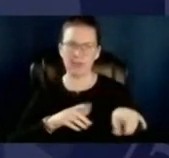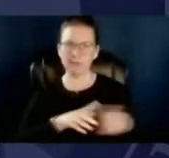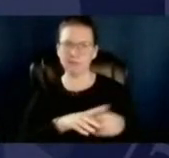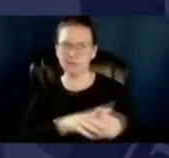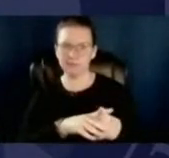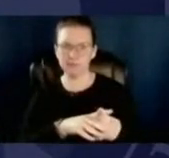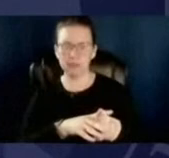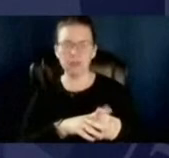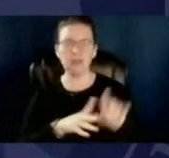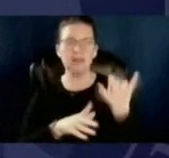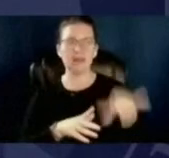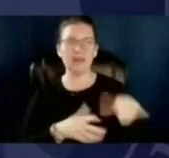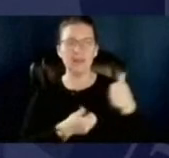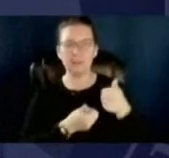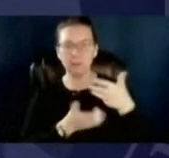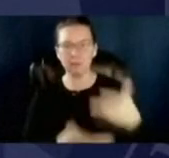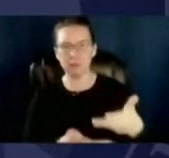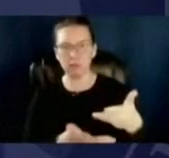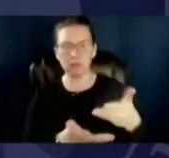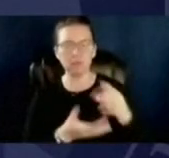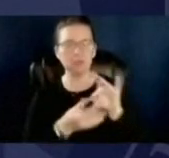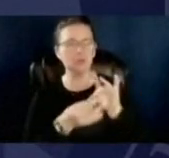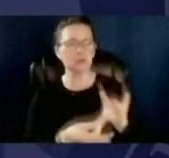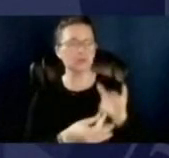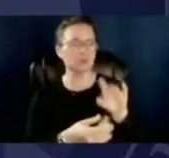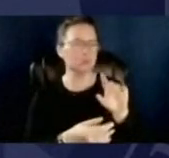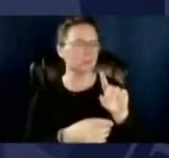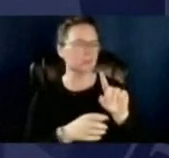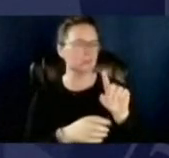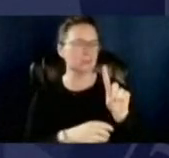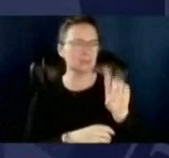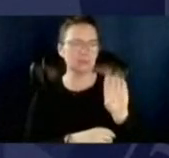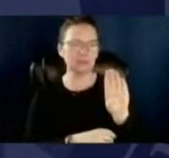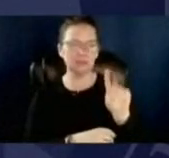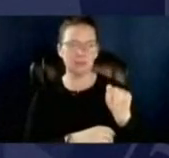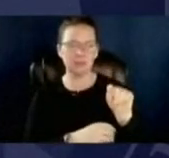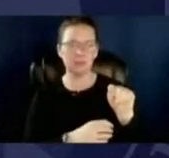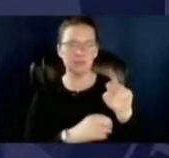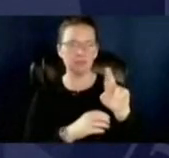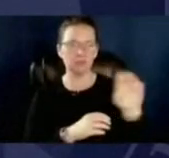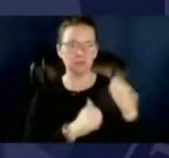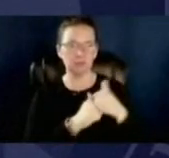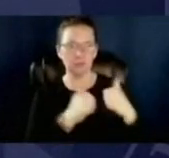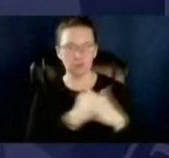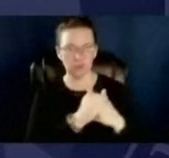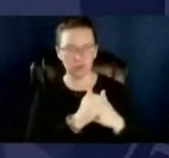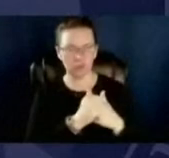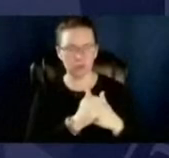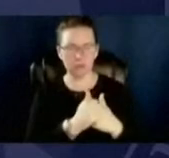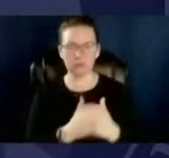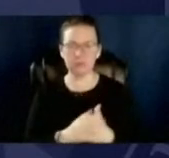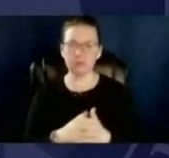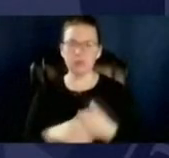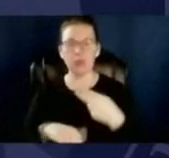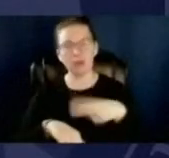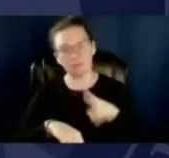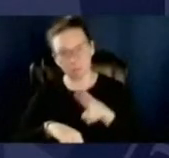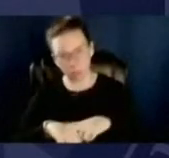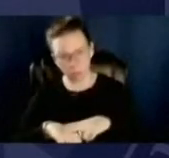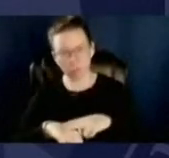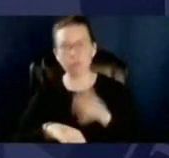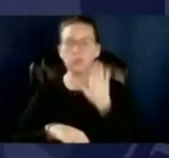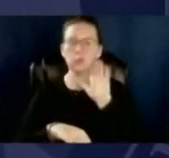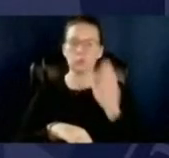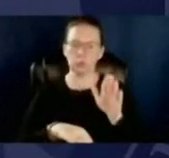pertain to some important elements of debt restructuring where I think we can agree. Of course, we will continue to